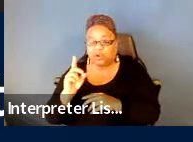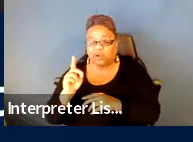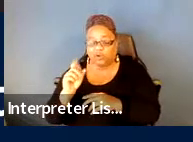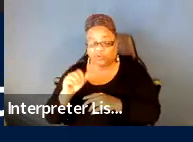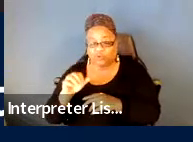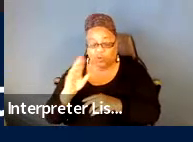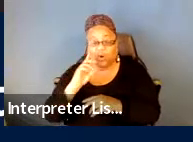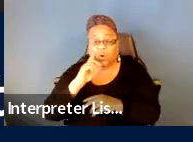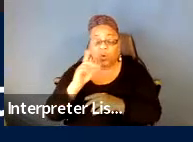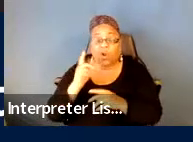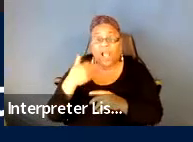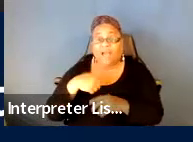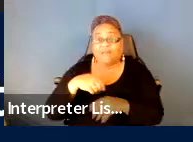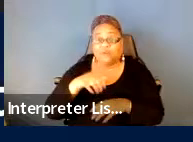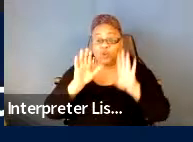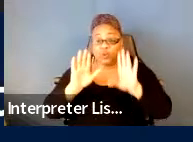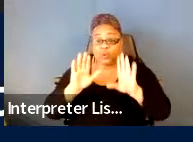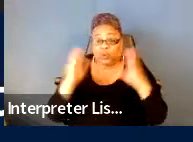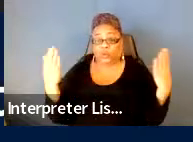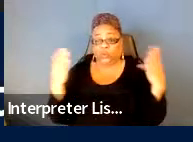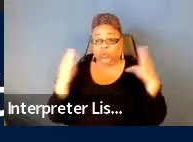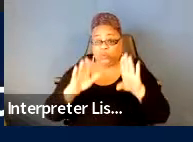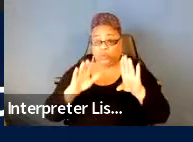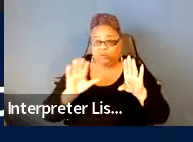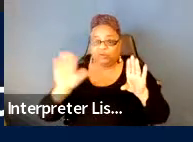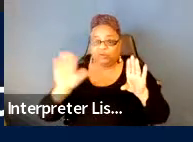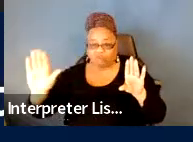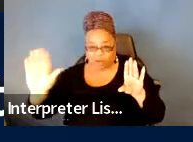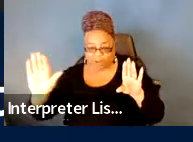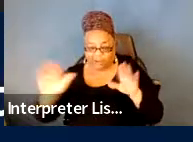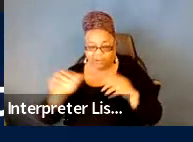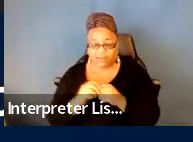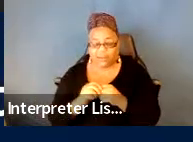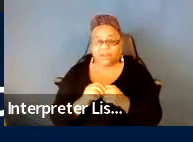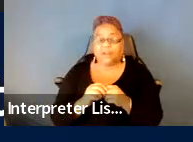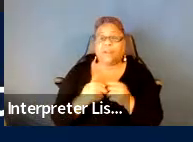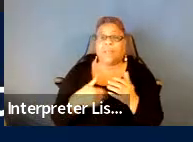leaves, place the sign on the nearest adjacent wall.